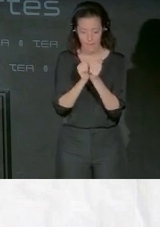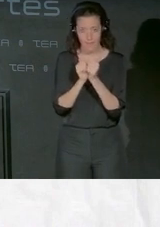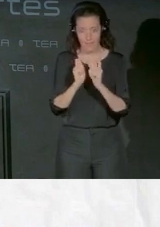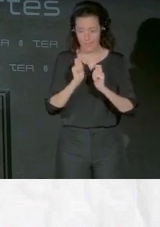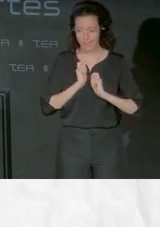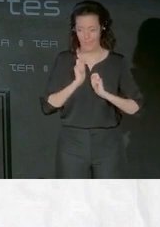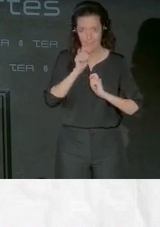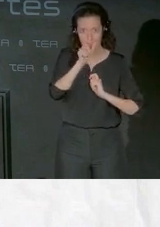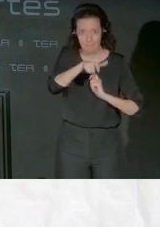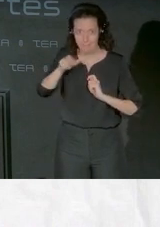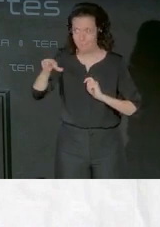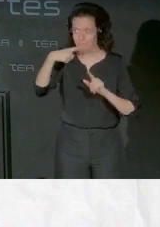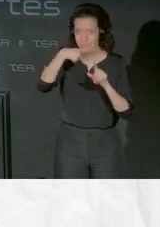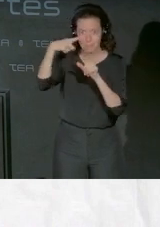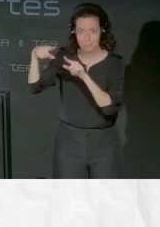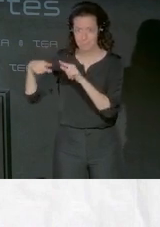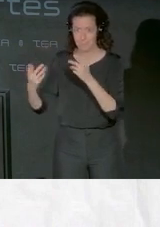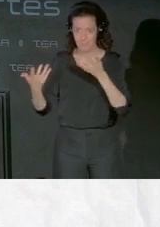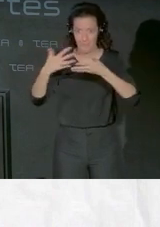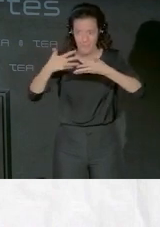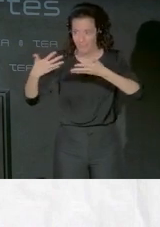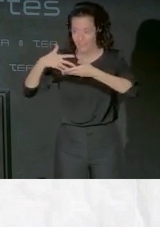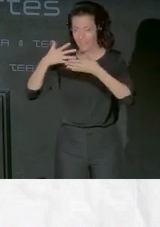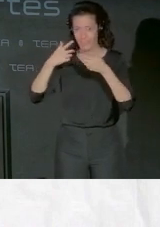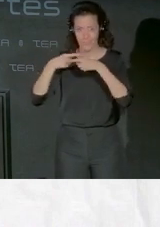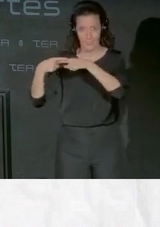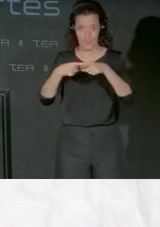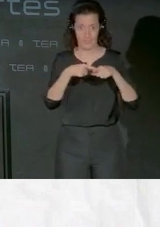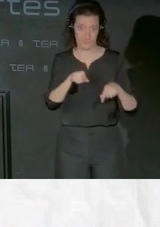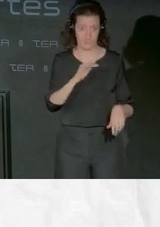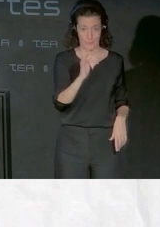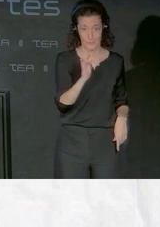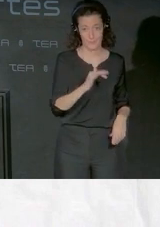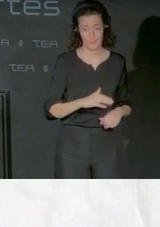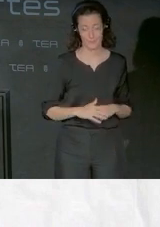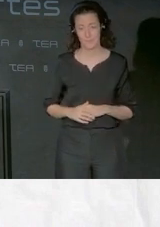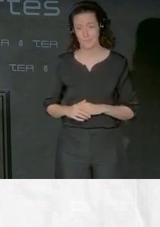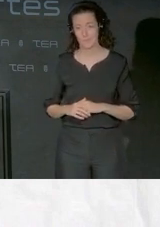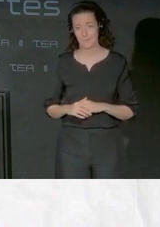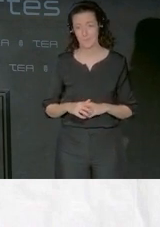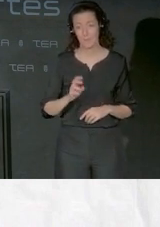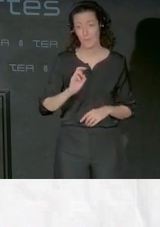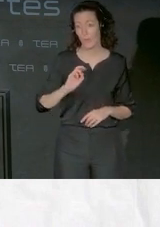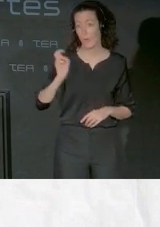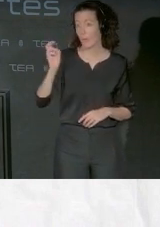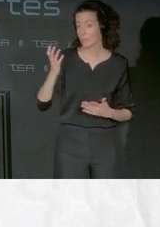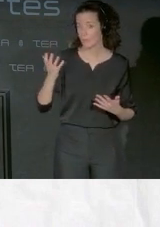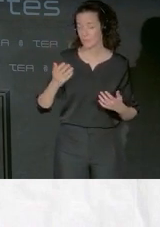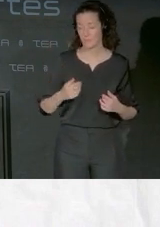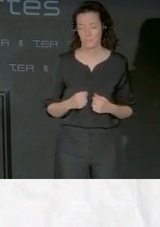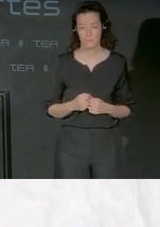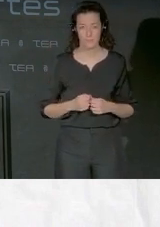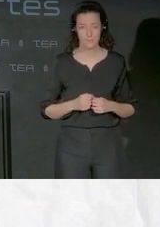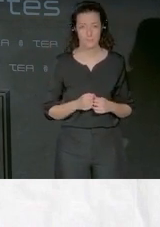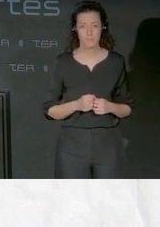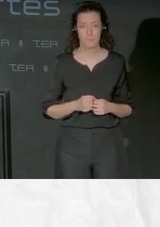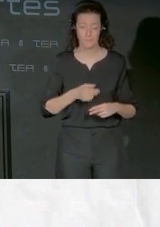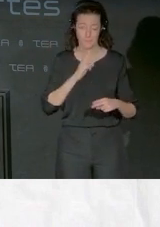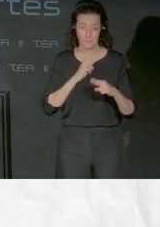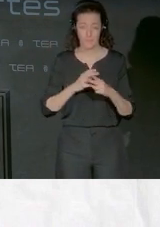One thing on society as well is, of course, the sort of environmental footprint as well of the sector. There has been lots of